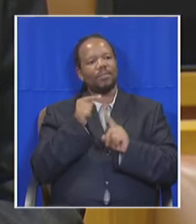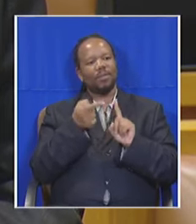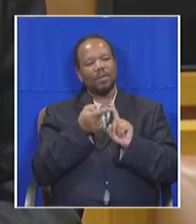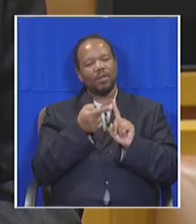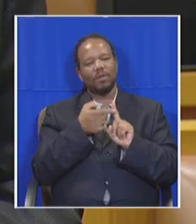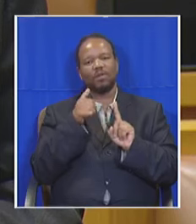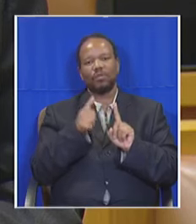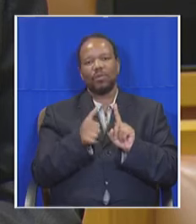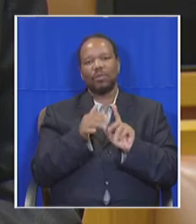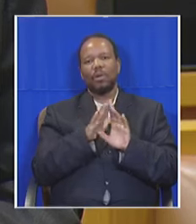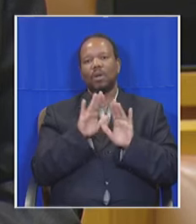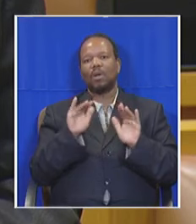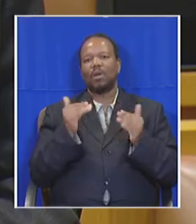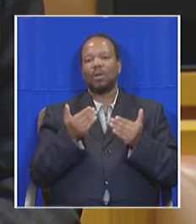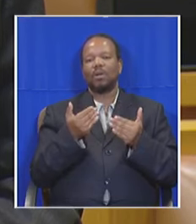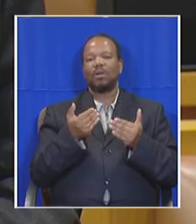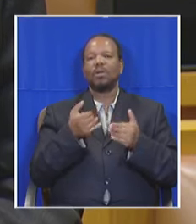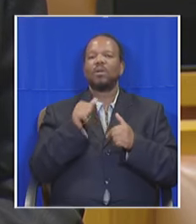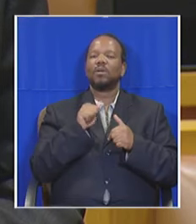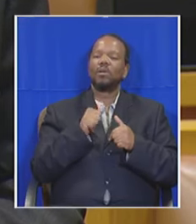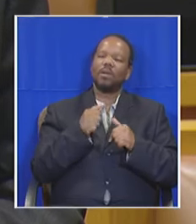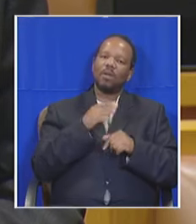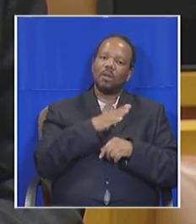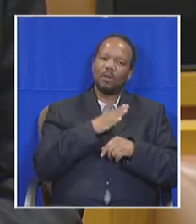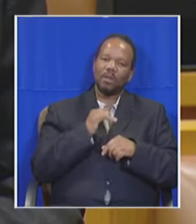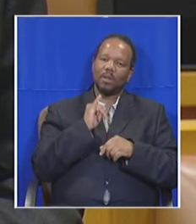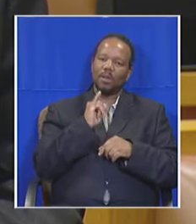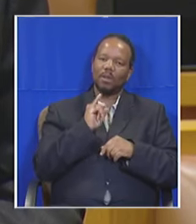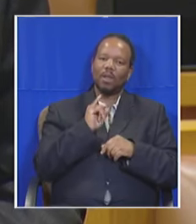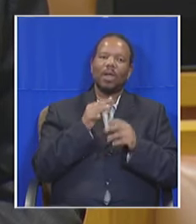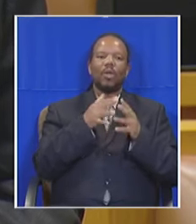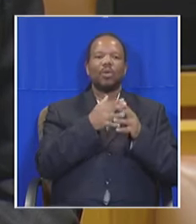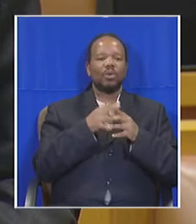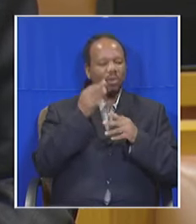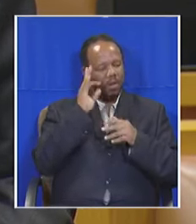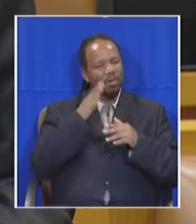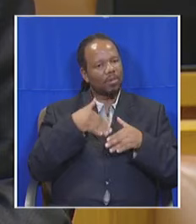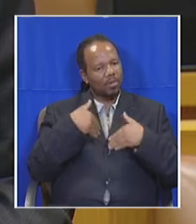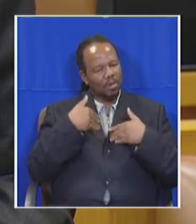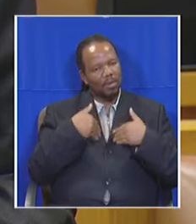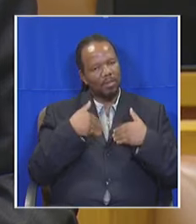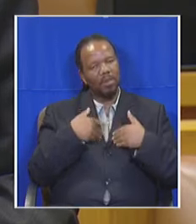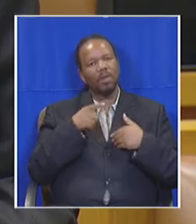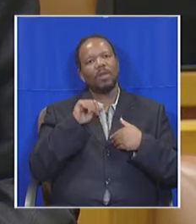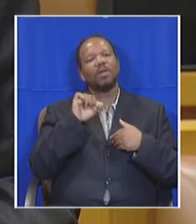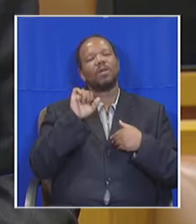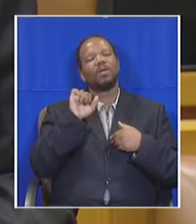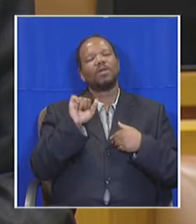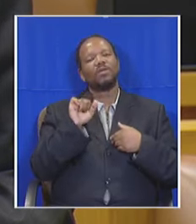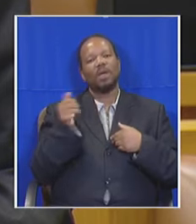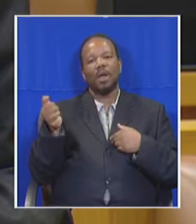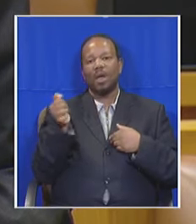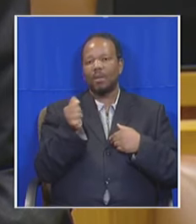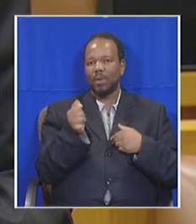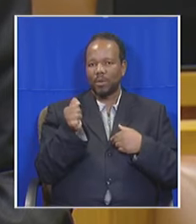by international medical bodies, charities, and the US government. Believes that his appointment is in recognition